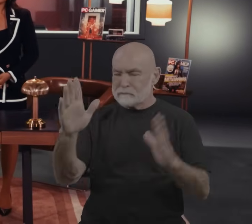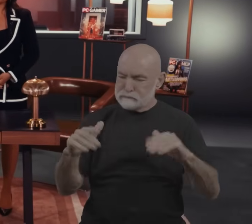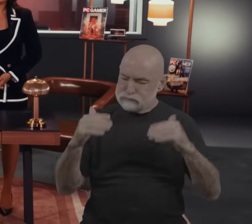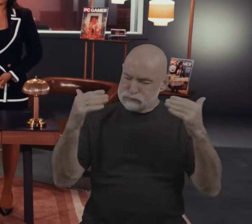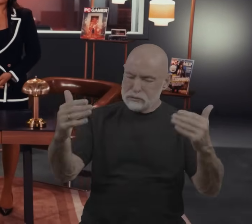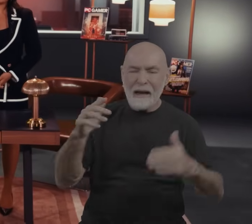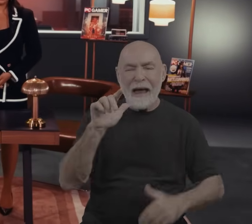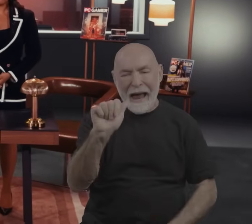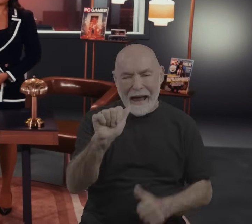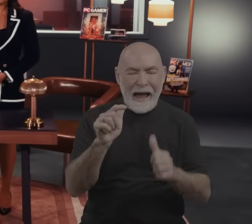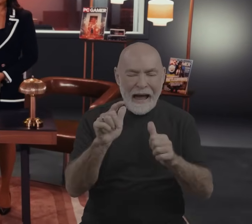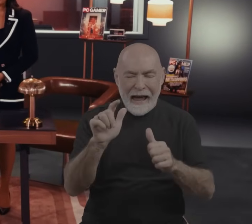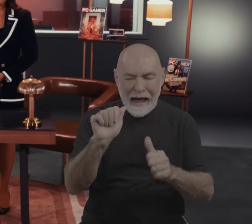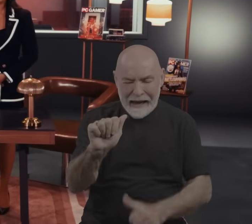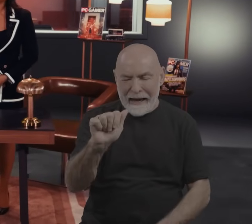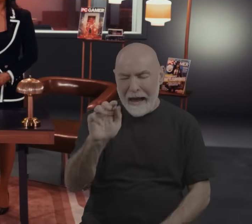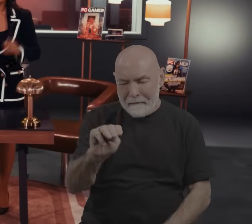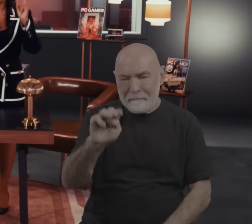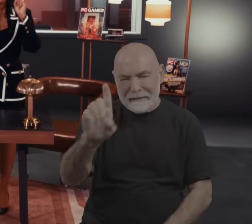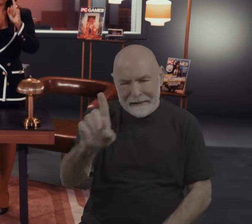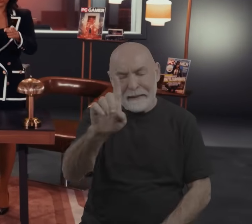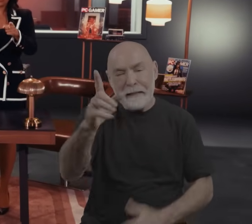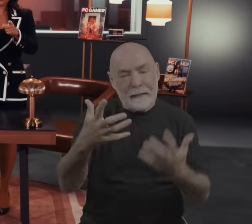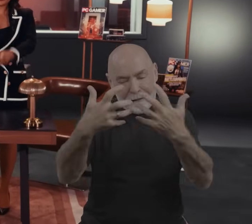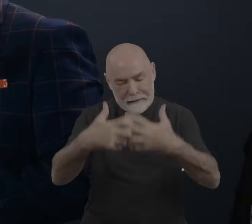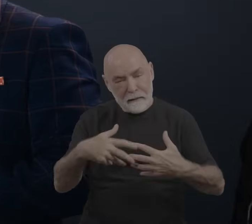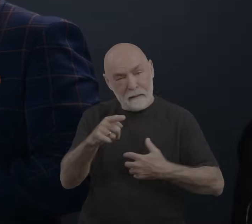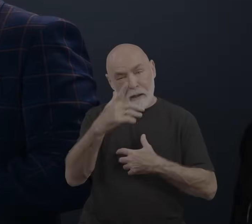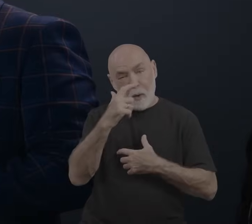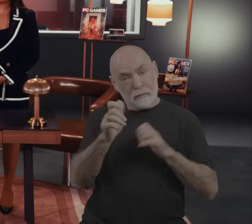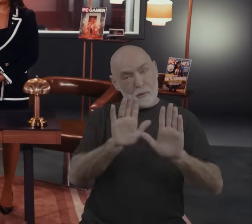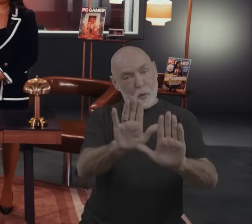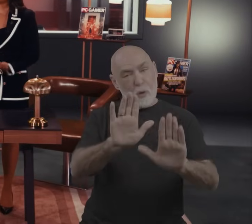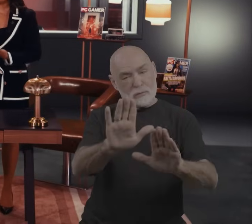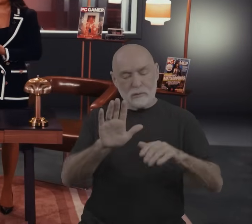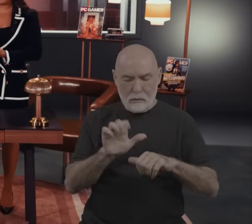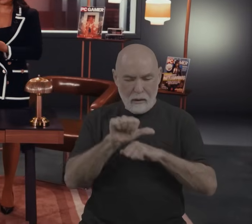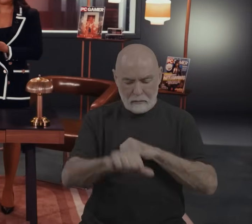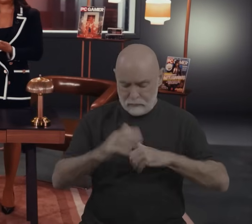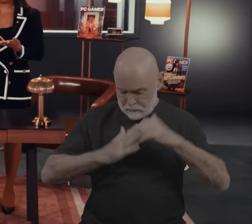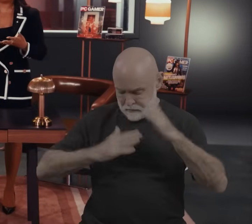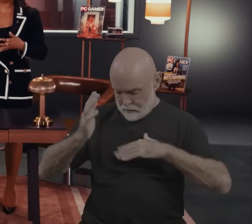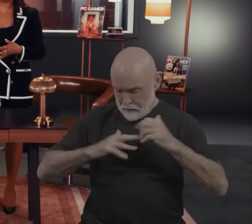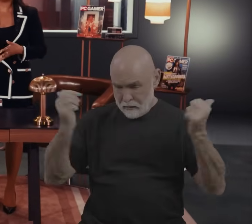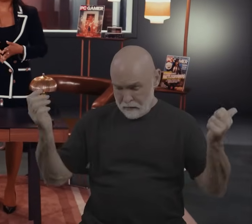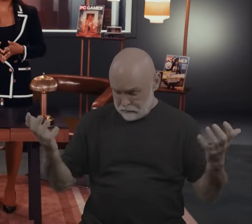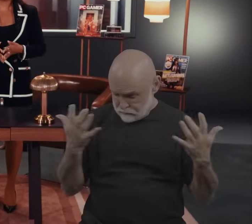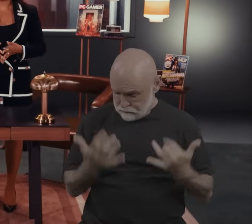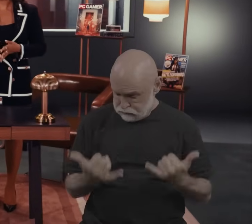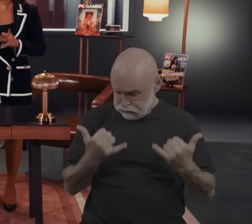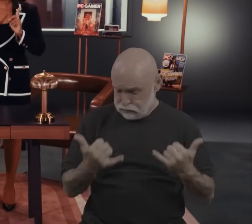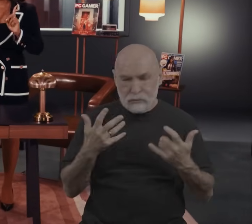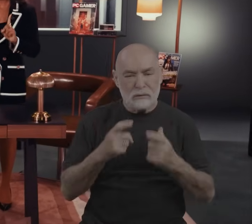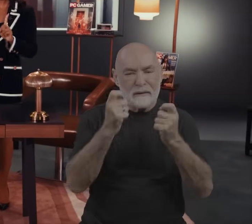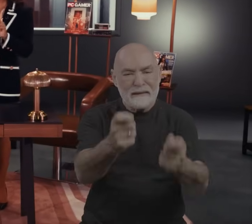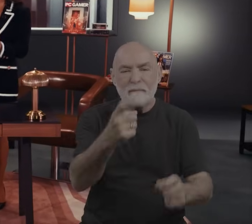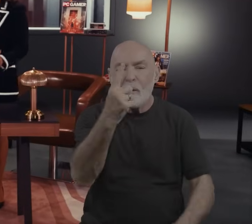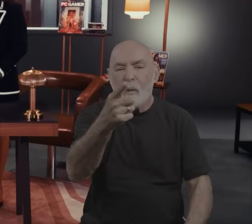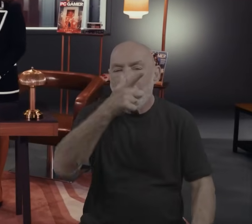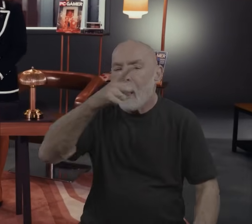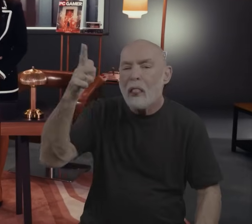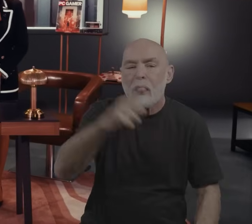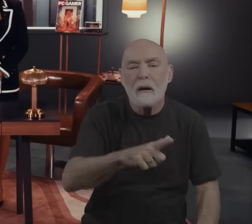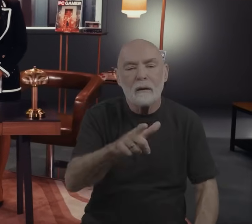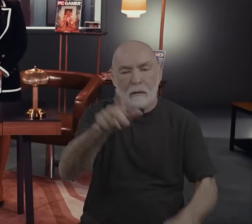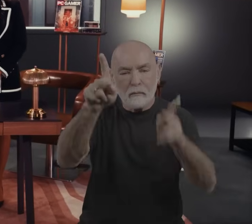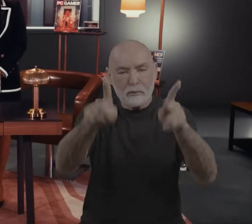top-of-the-line AMD-powered gaming PC, and it could be yours. Because after we build it here today, we will be giving it away to one lucky viewer